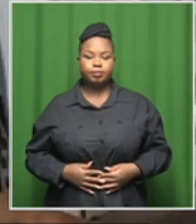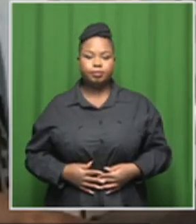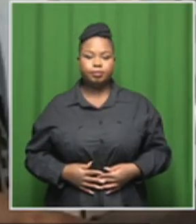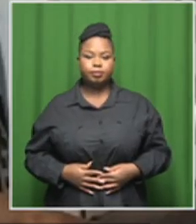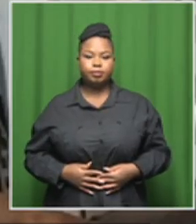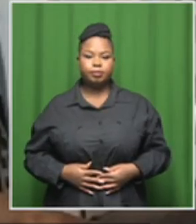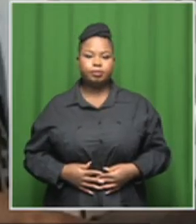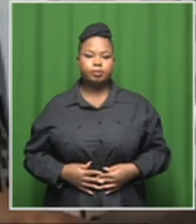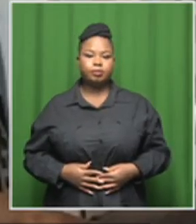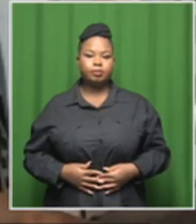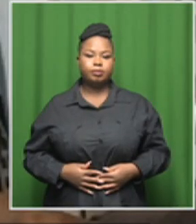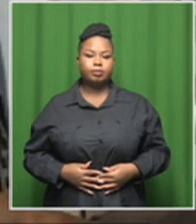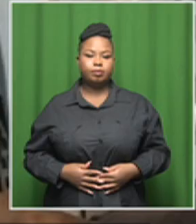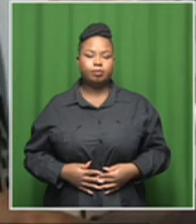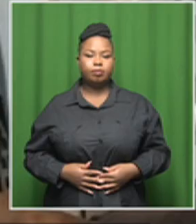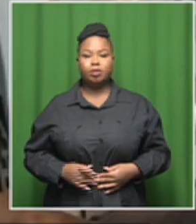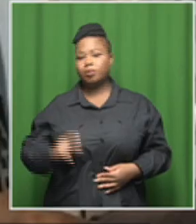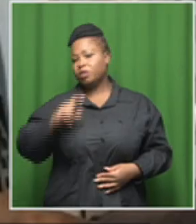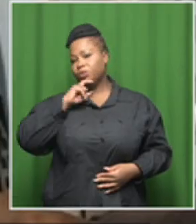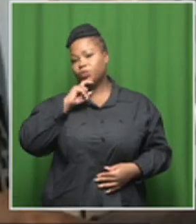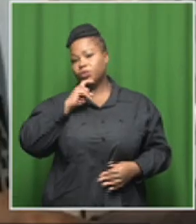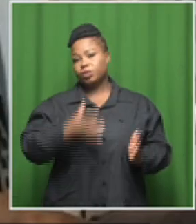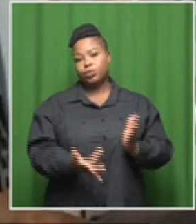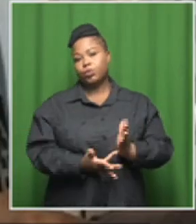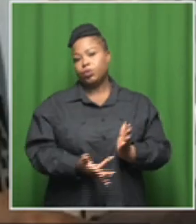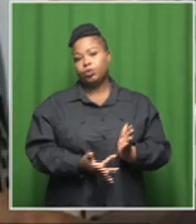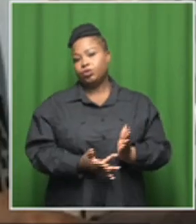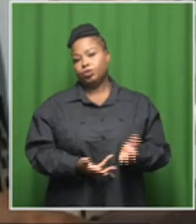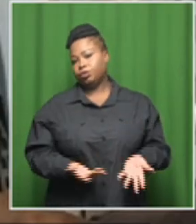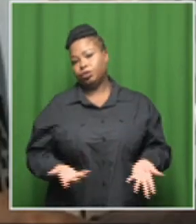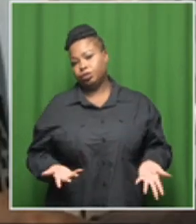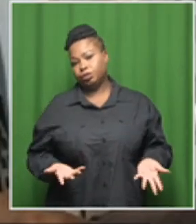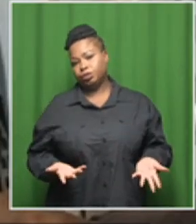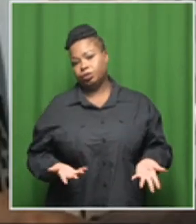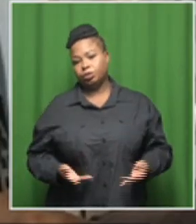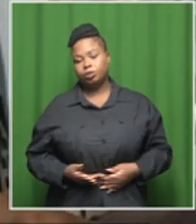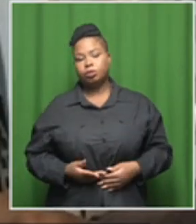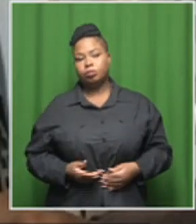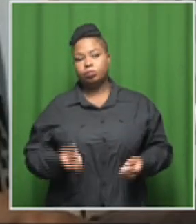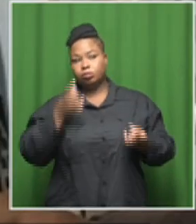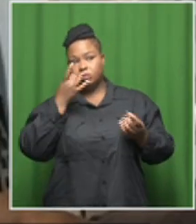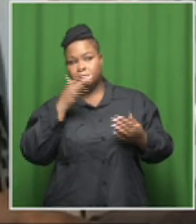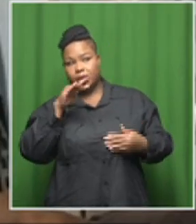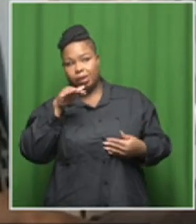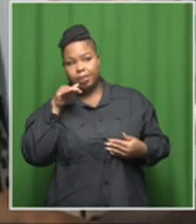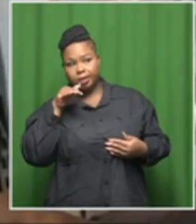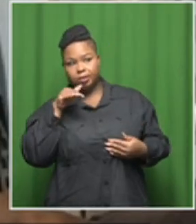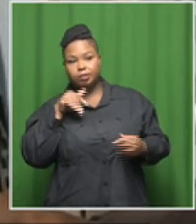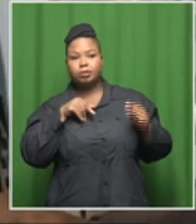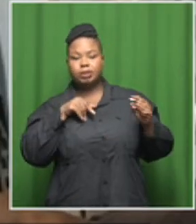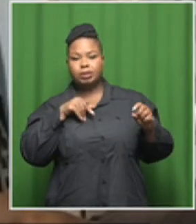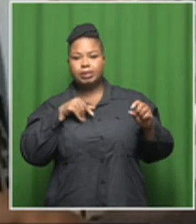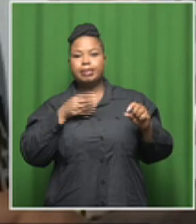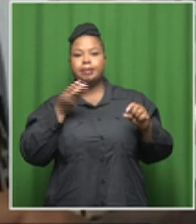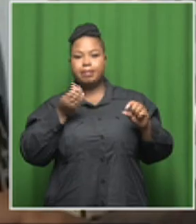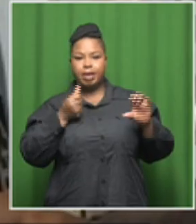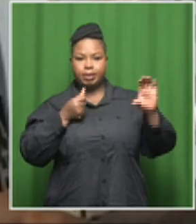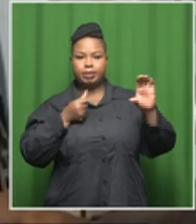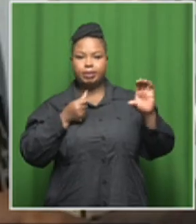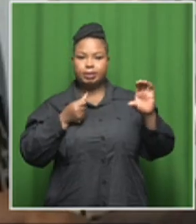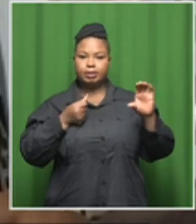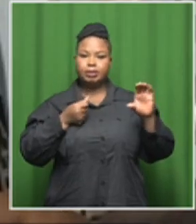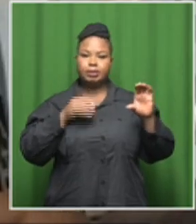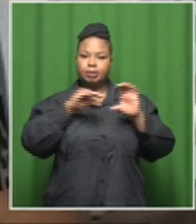embrace IT or technology, talk to a bank where money is not being distributed